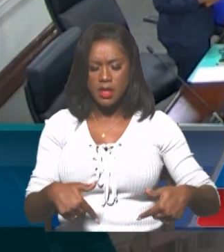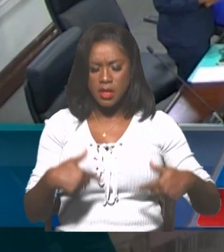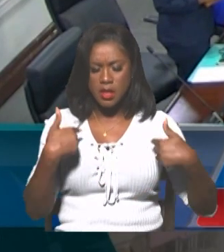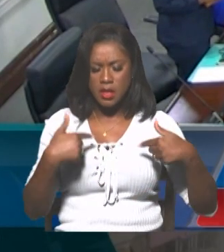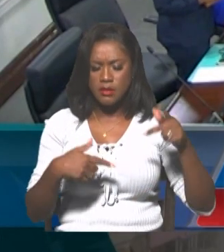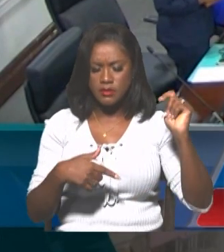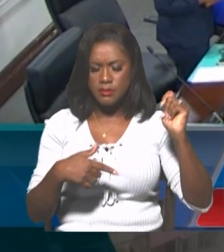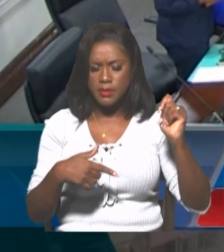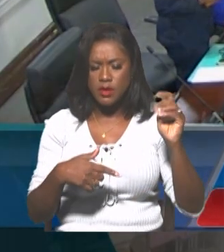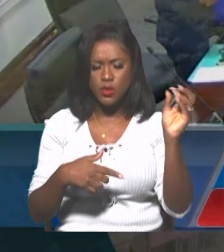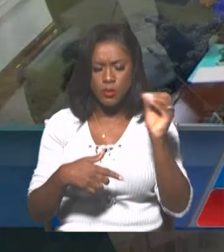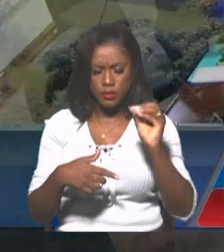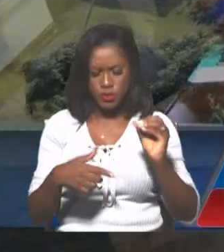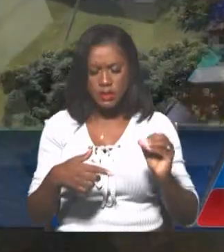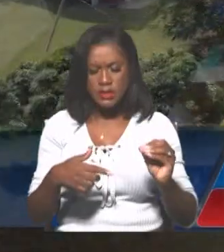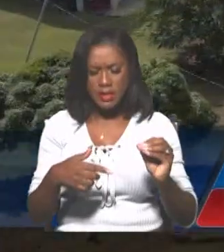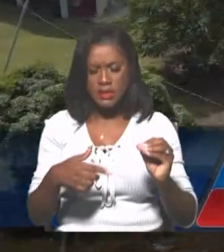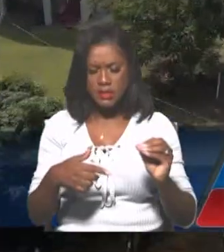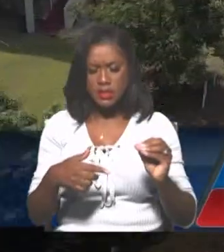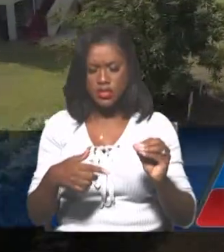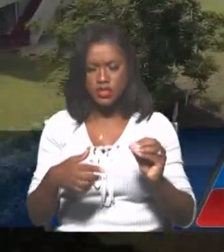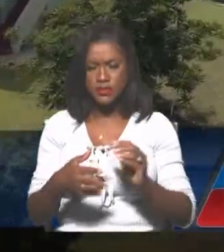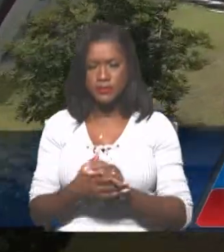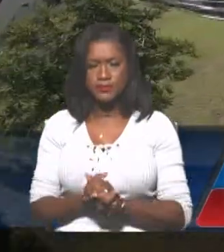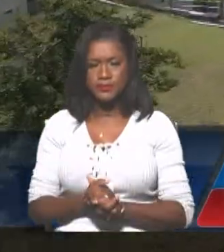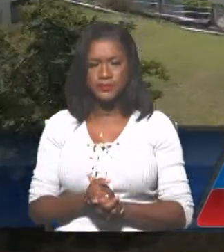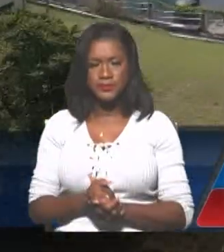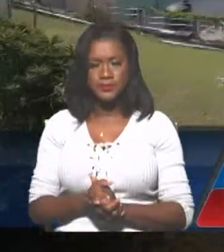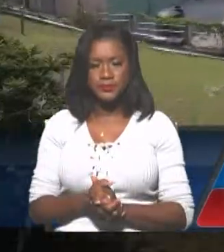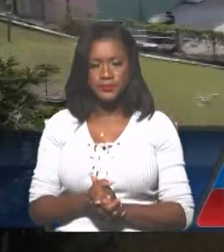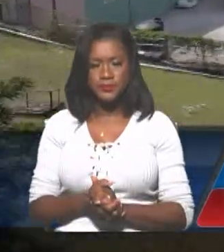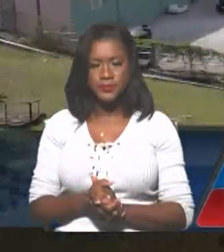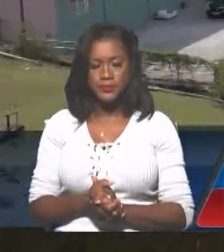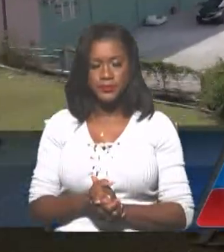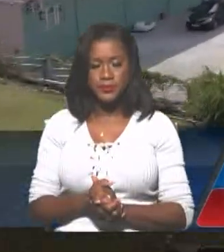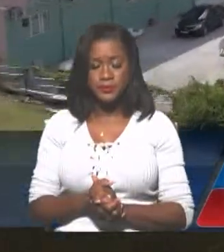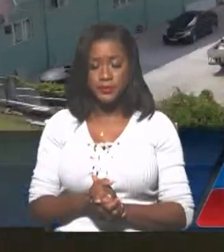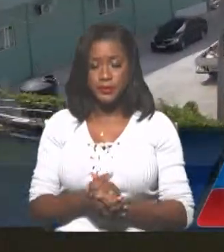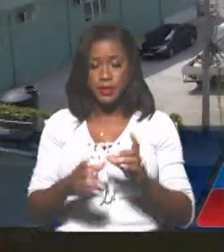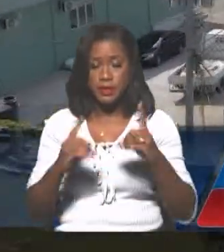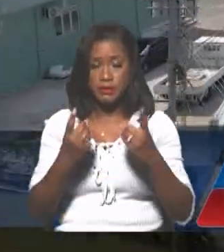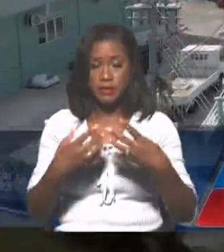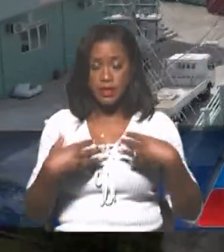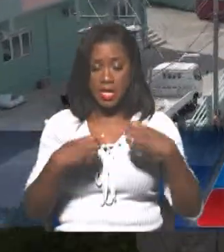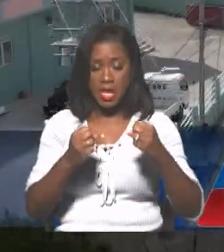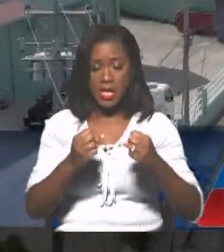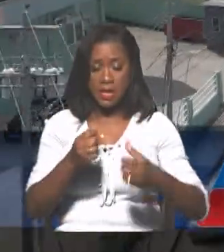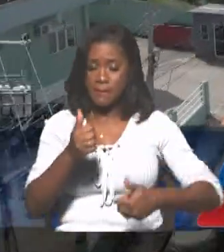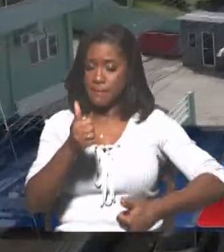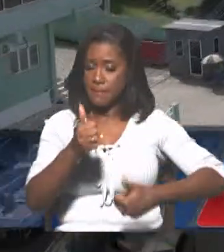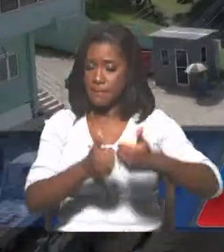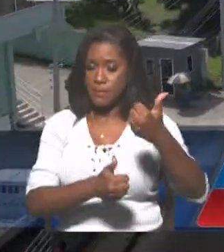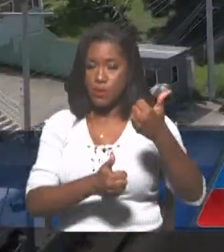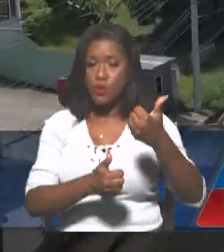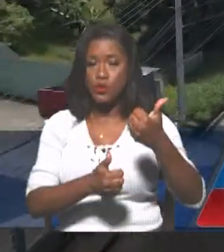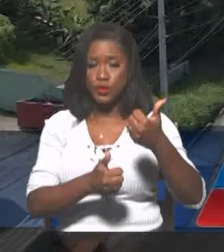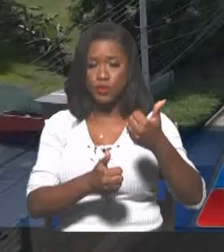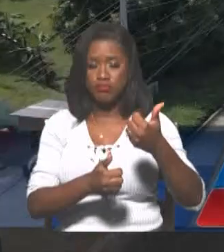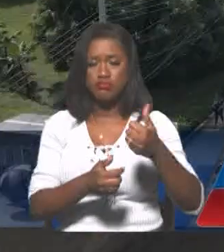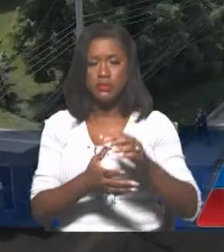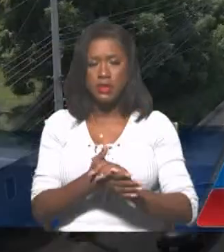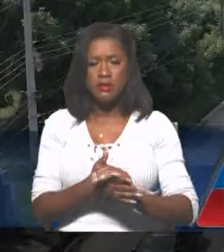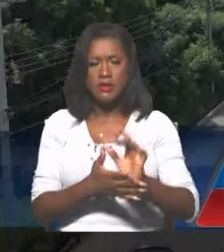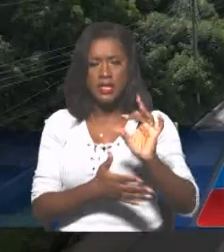a percentage share of the national population. The Division of Health received the highest share in the THA's budget with recurrent estimates